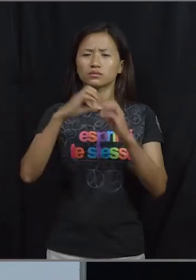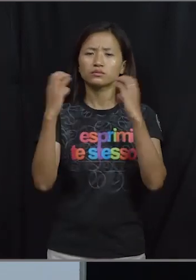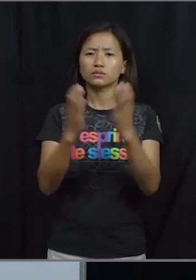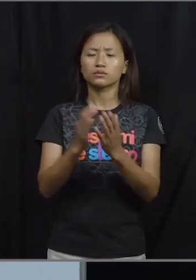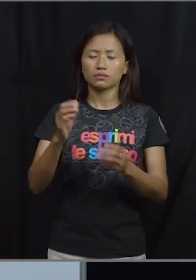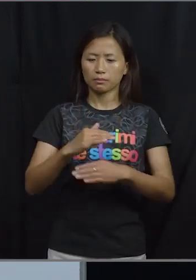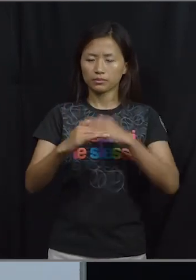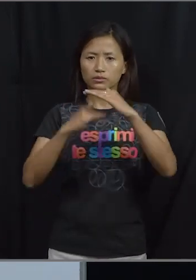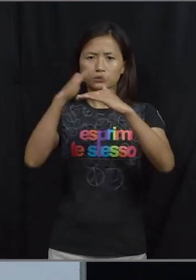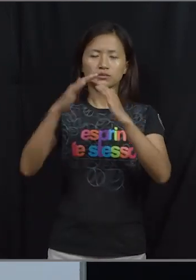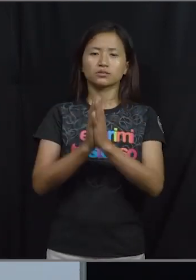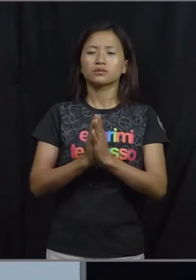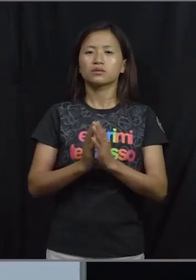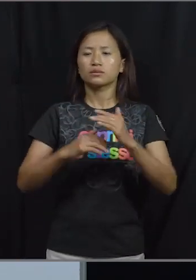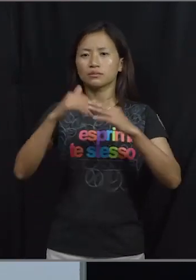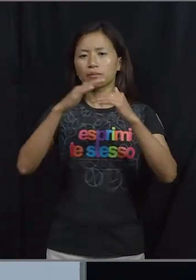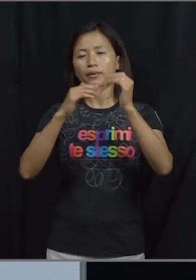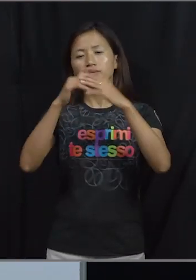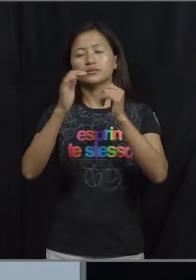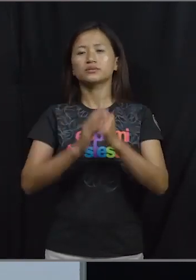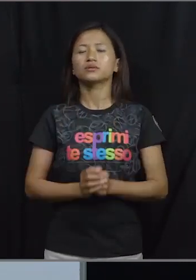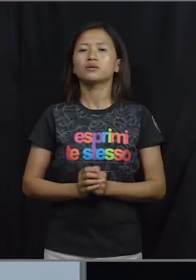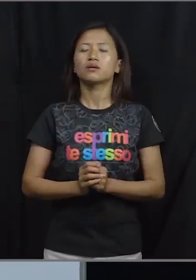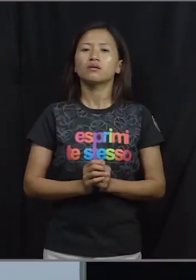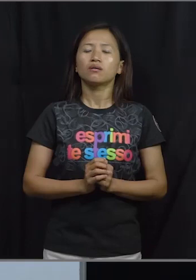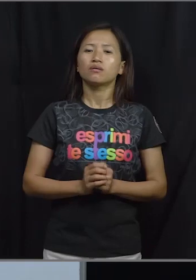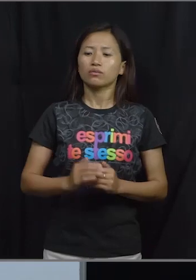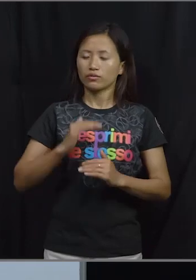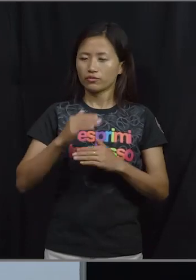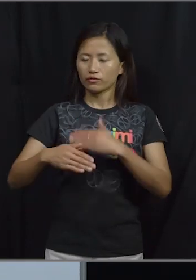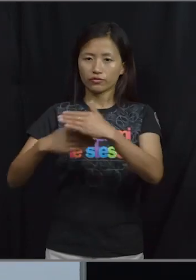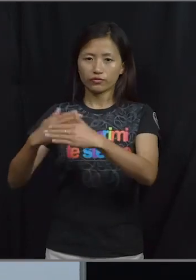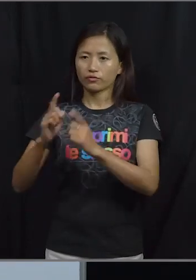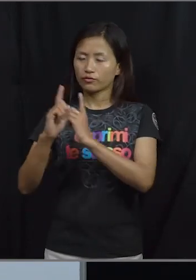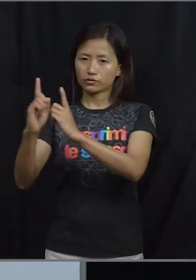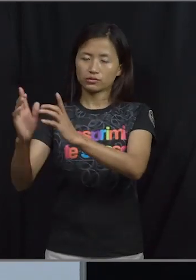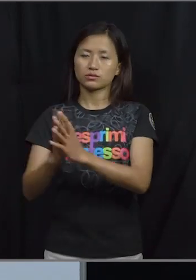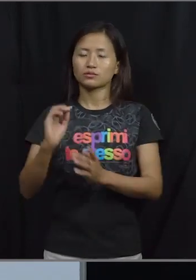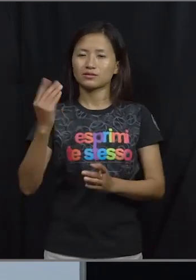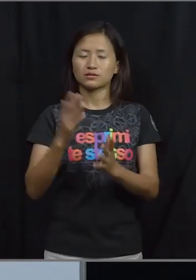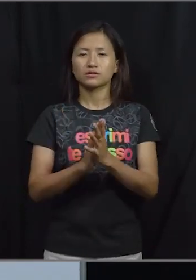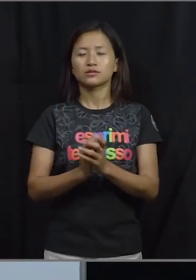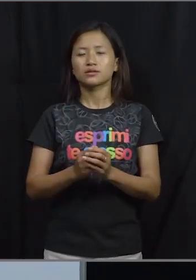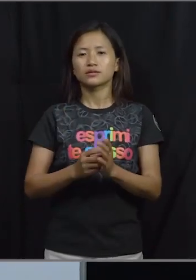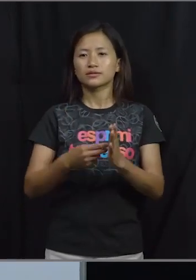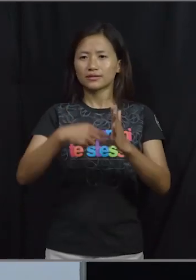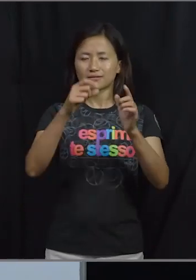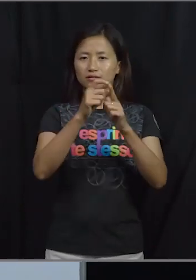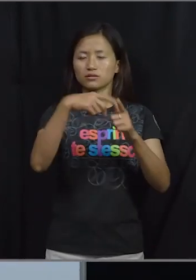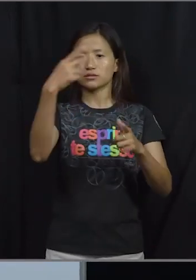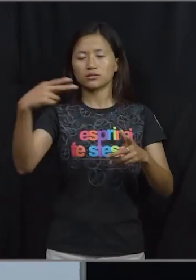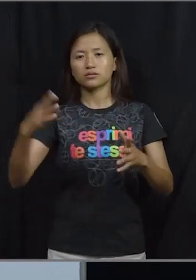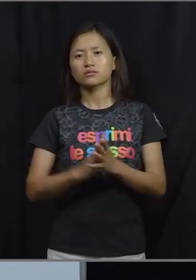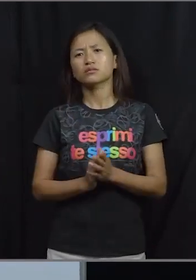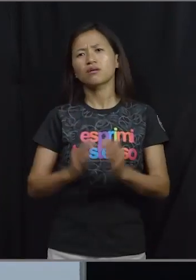of building the house, isn't it? And for weaving also, isn't it? So we follow some certain designs, and this designs, the building